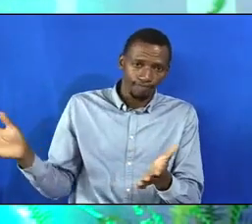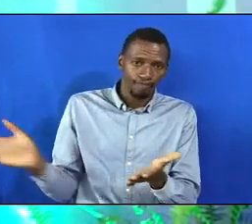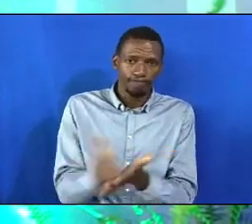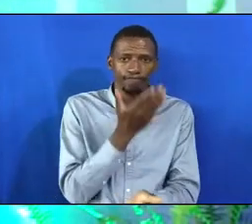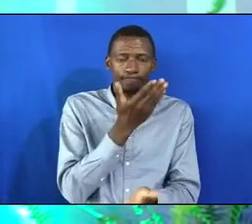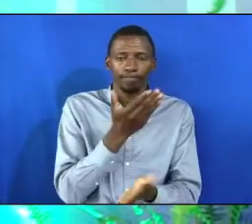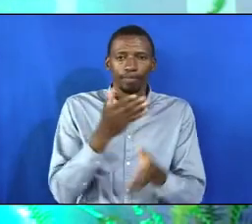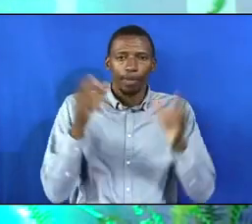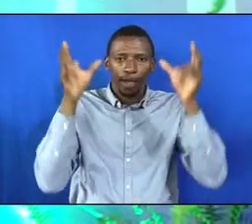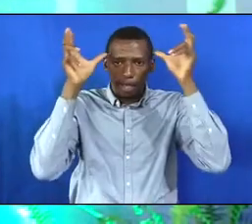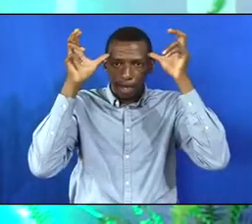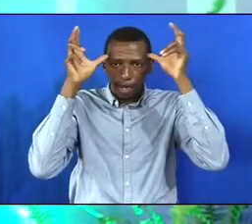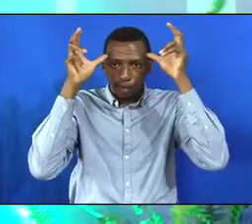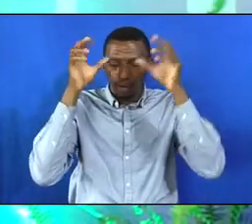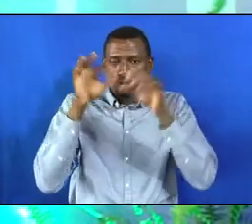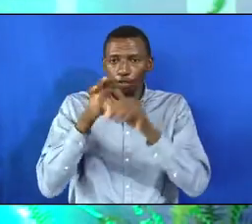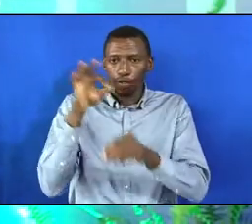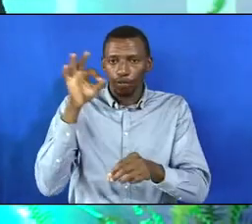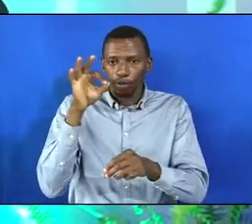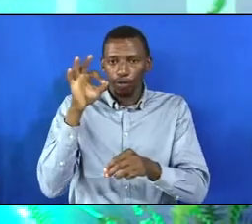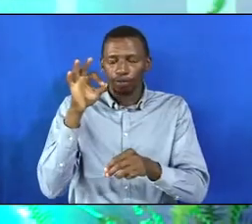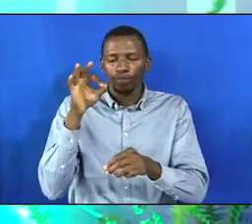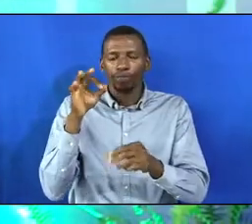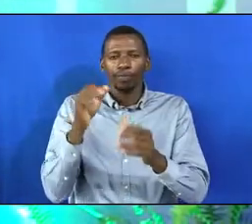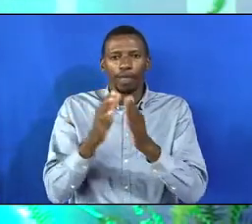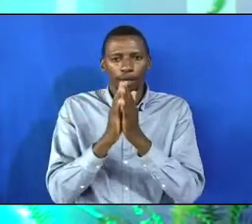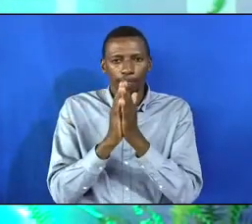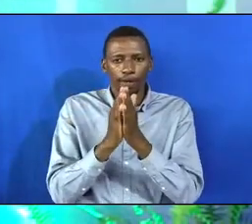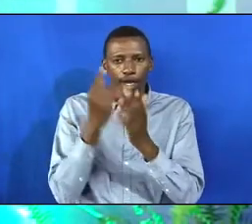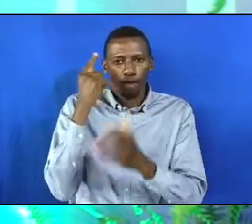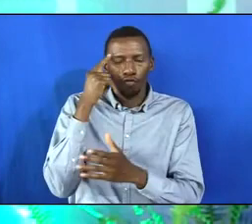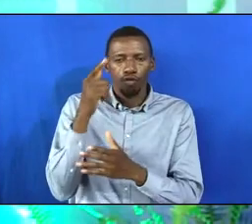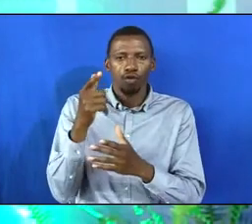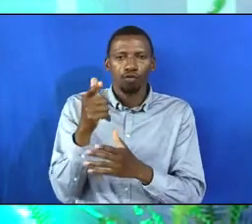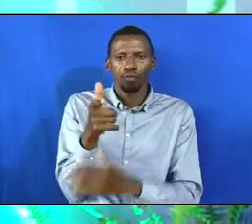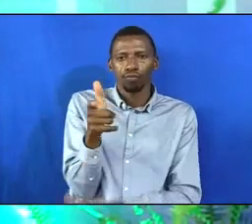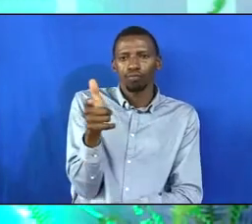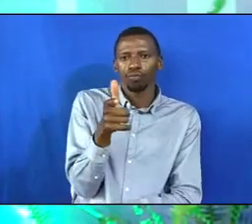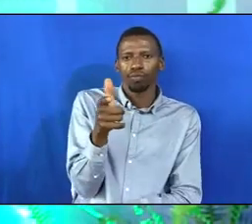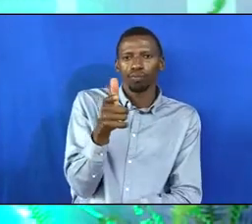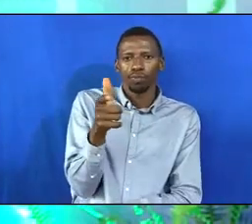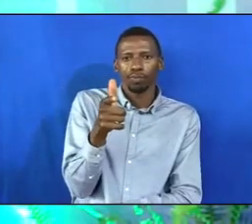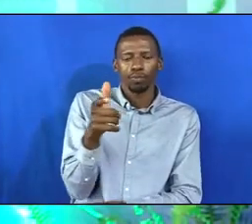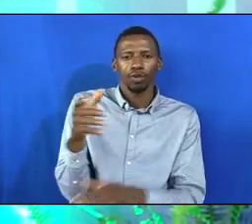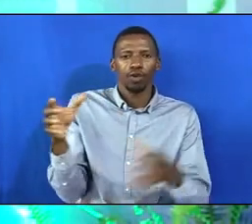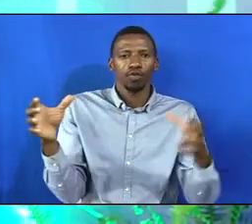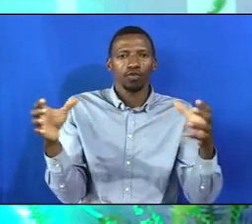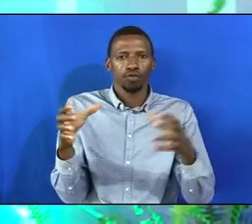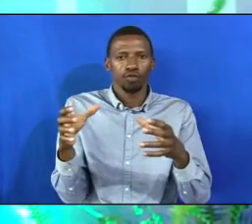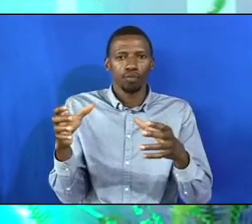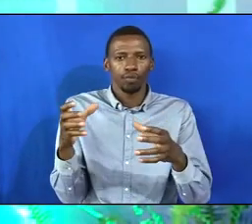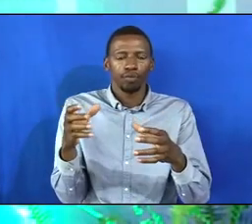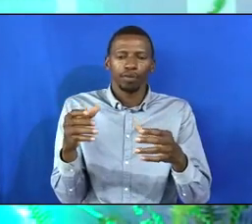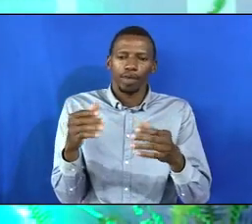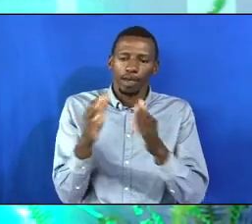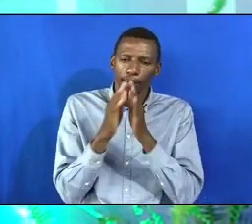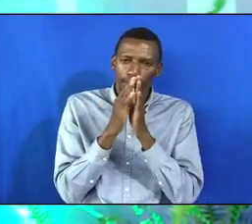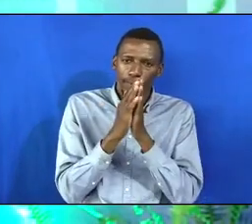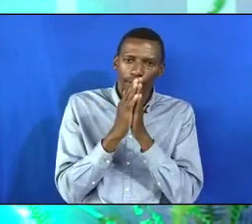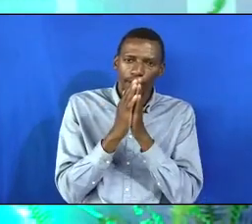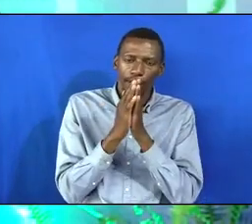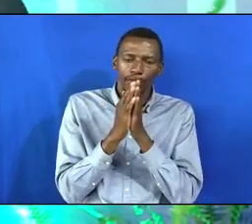agencies, pray for the media broadcasts that we have here. Pray against any